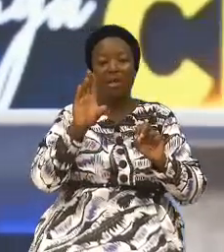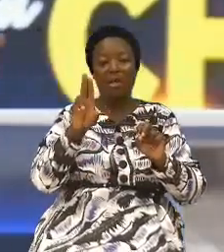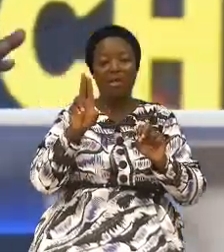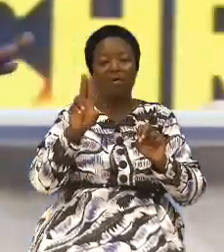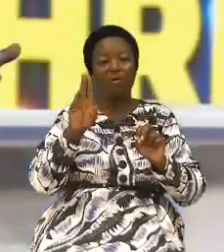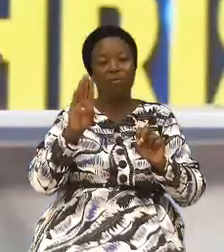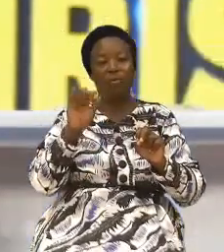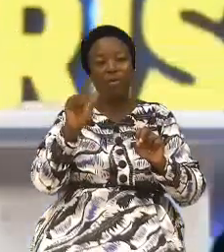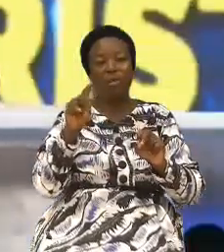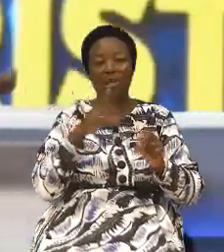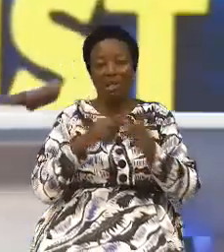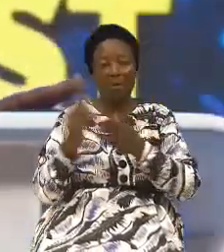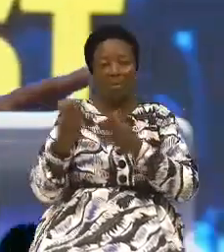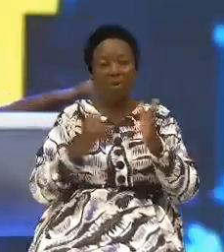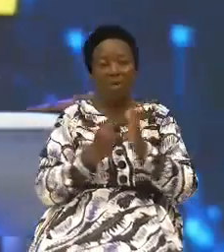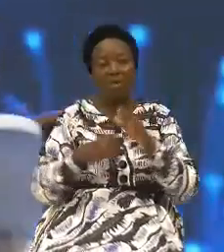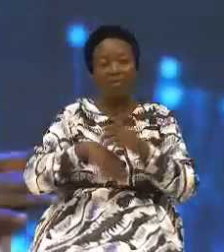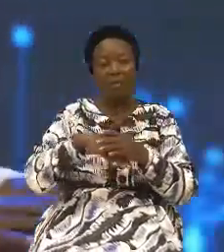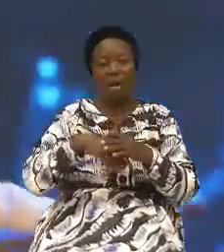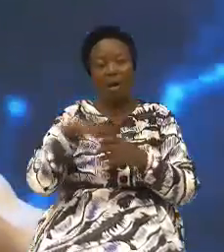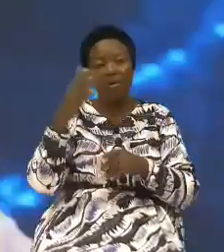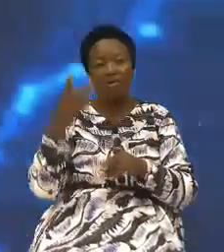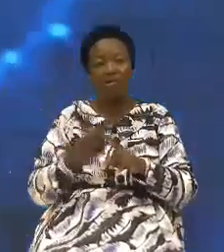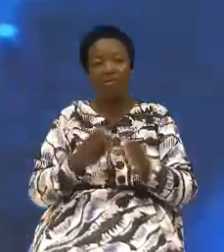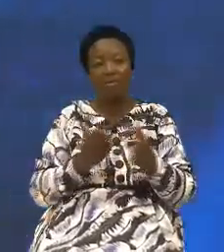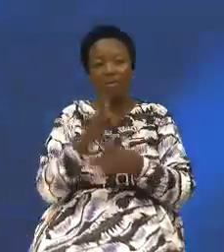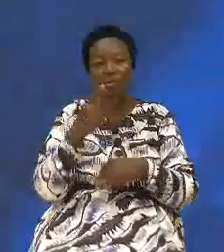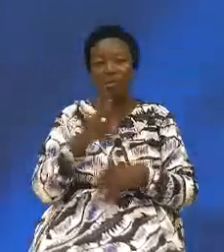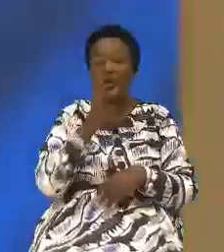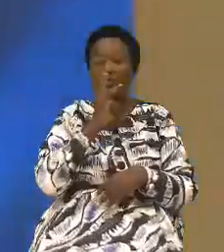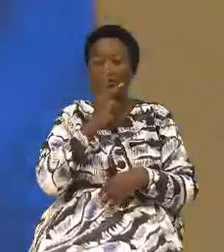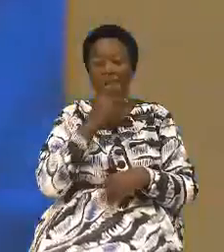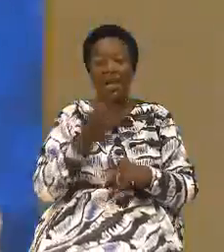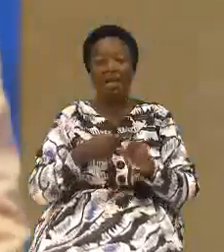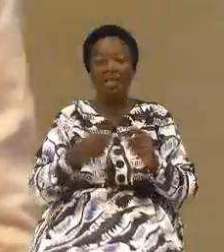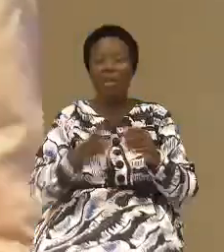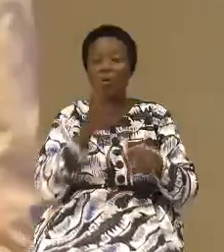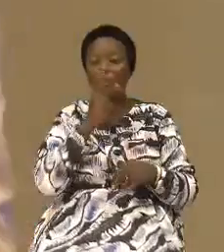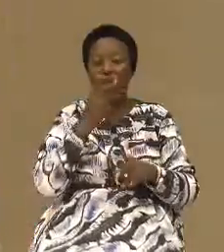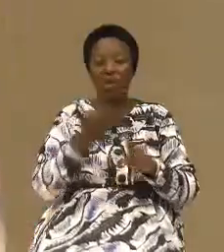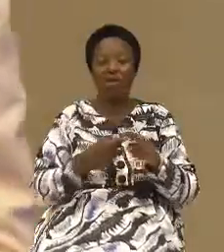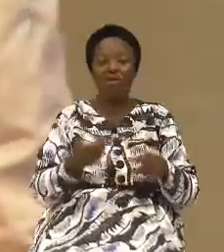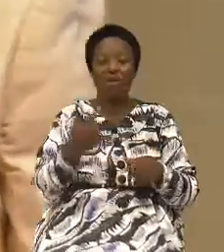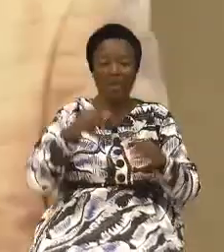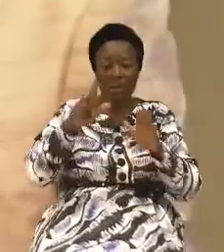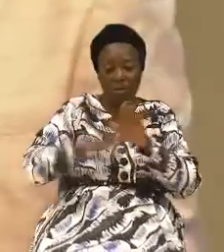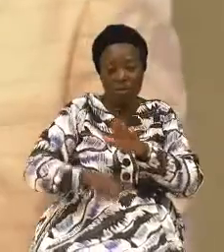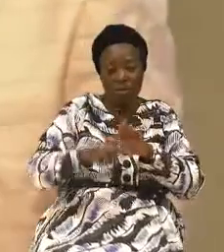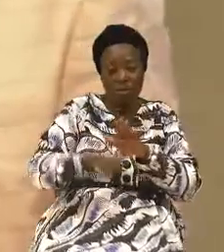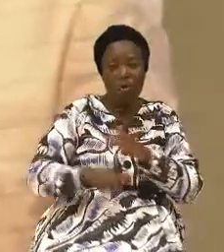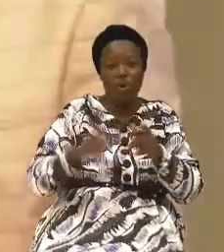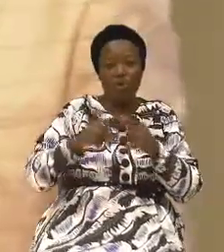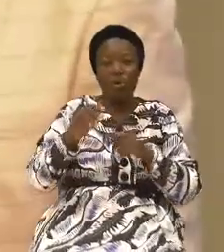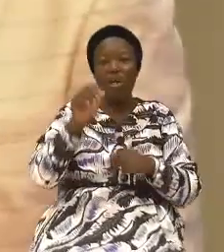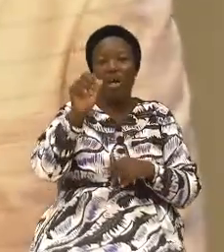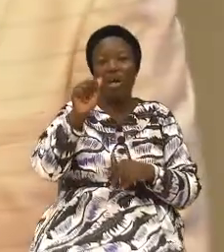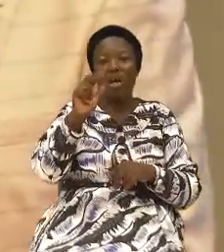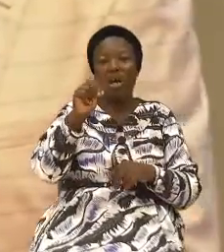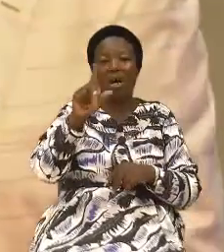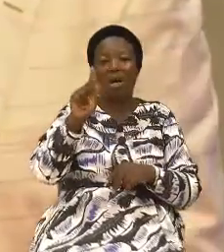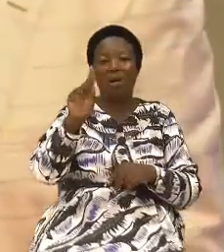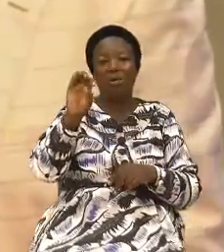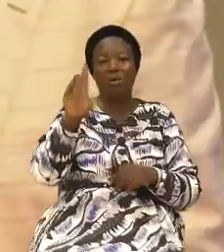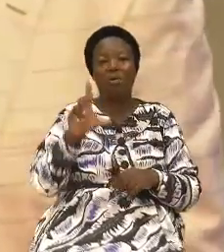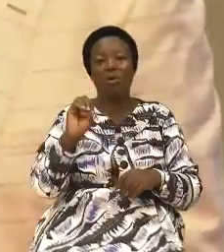And the waters were to the ankle. Very low. It's coming from the sanctuary. It's coming from